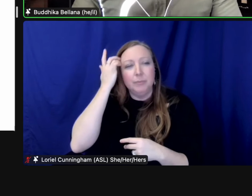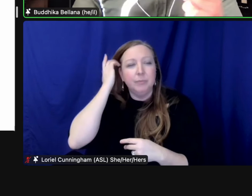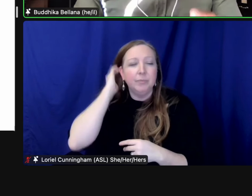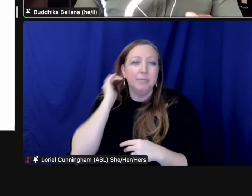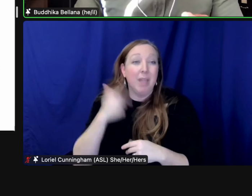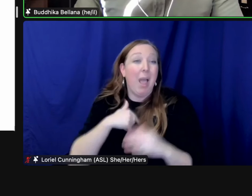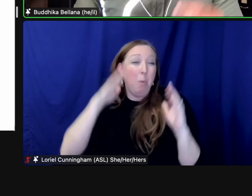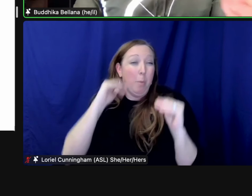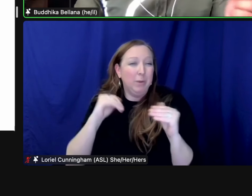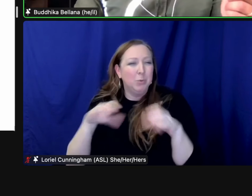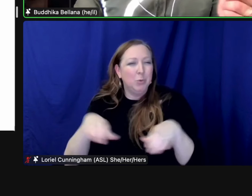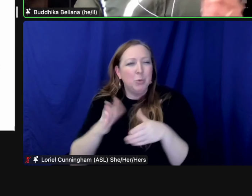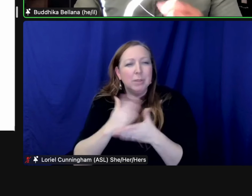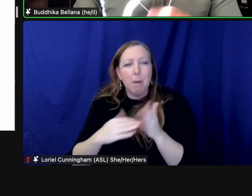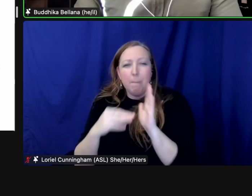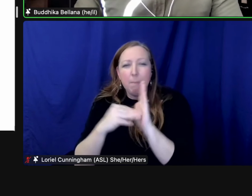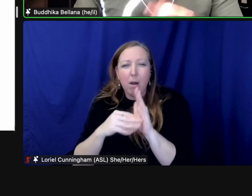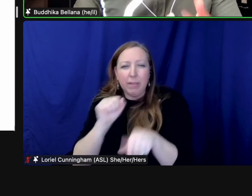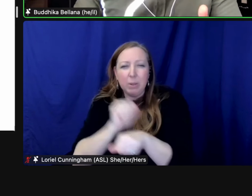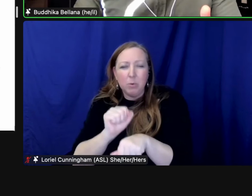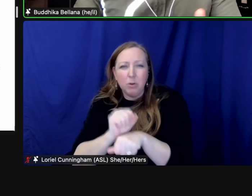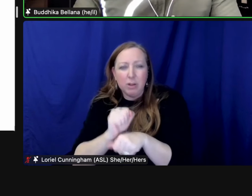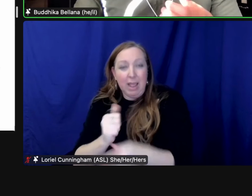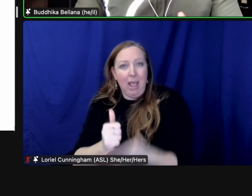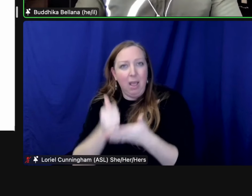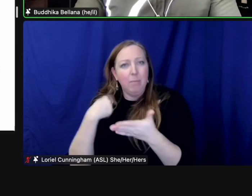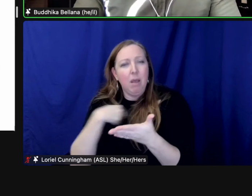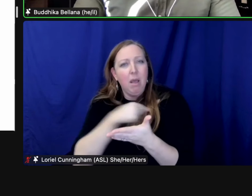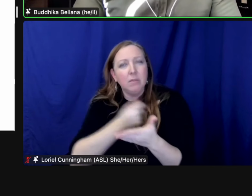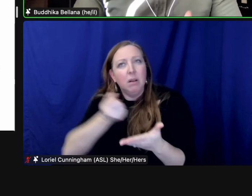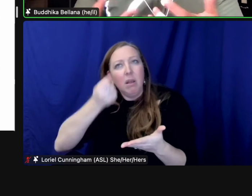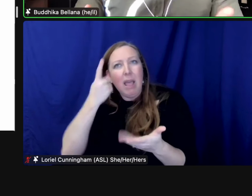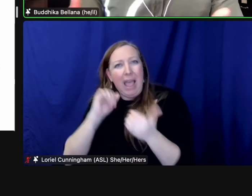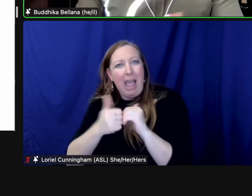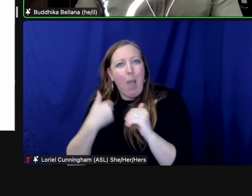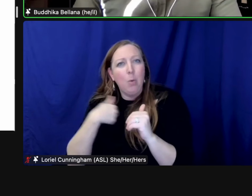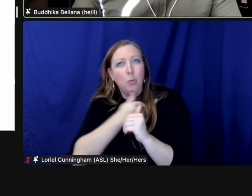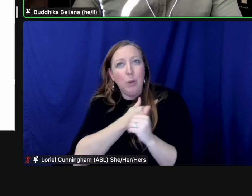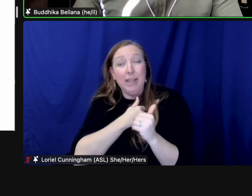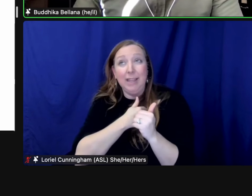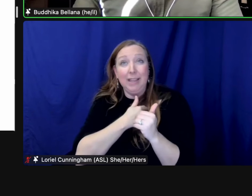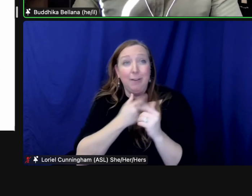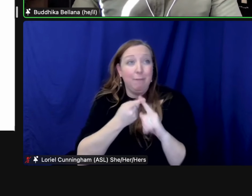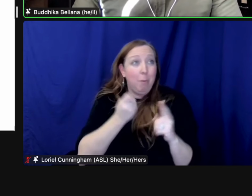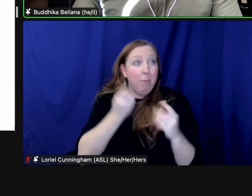specify how we move from thought to thought and how deep processing might actually be